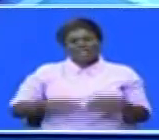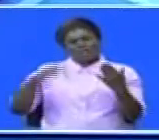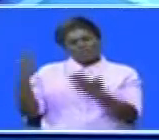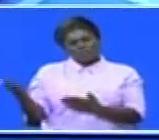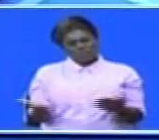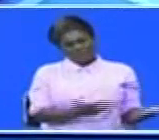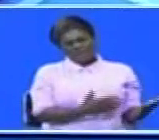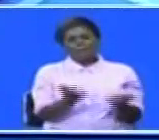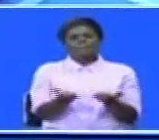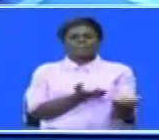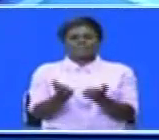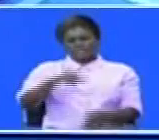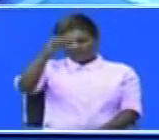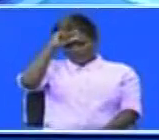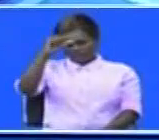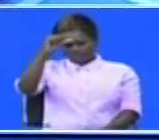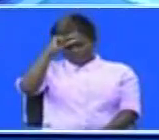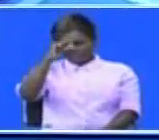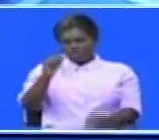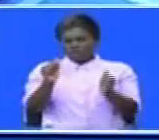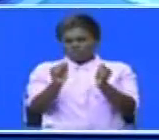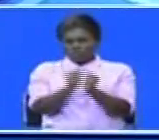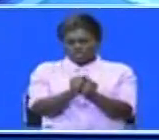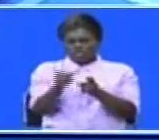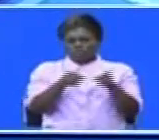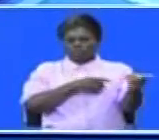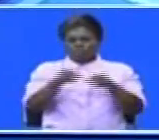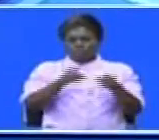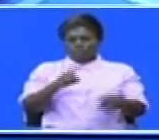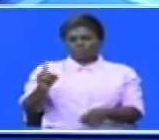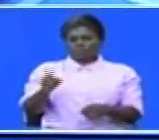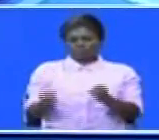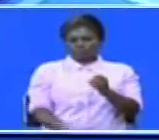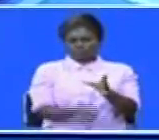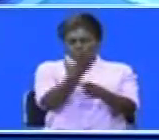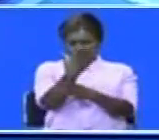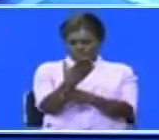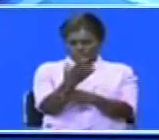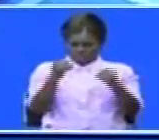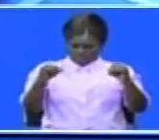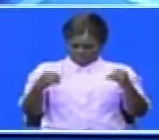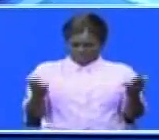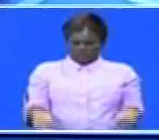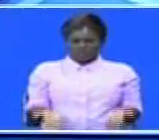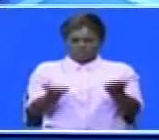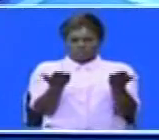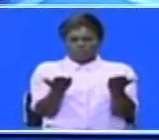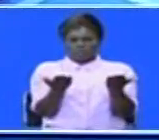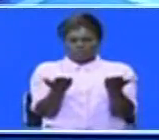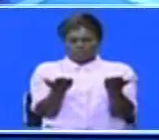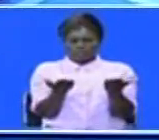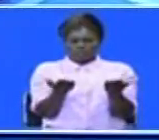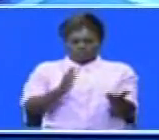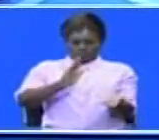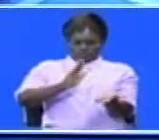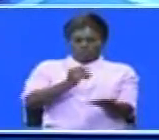Welcome to KTN Business. The government, in partnership with tourism industry players, is set to launch initiatives to improve the beach product to complement